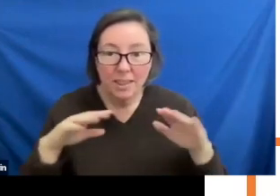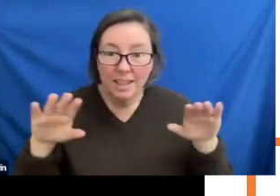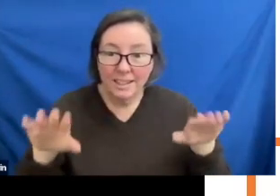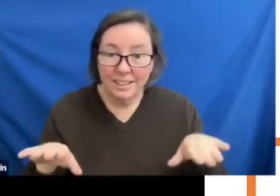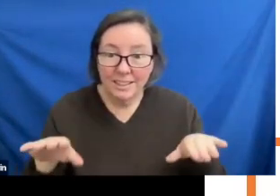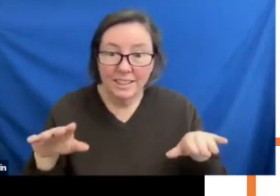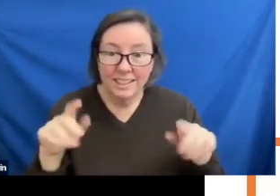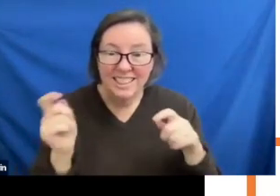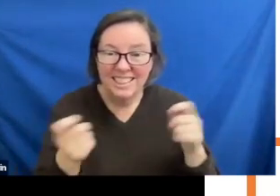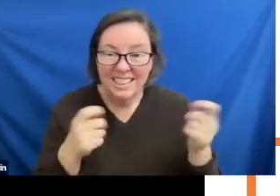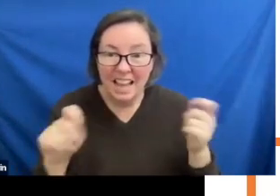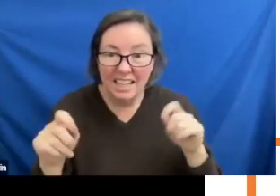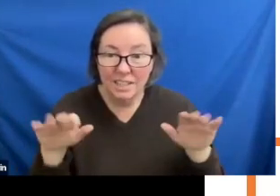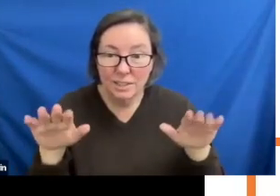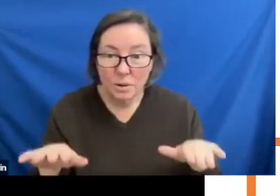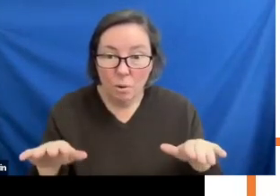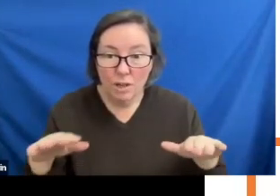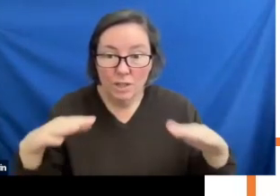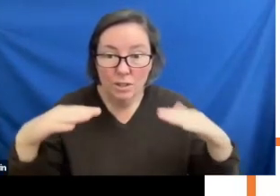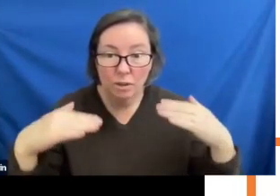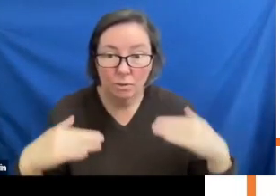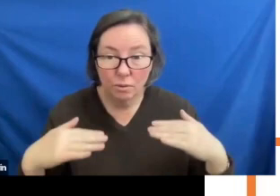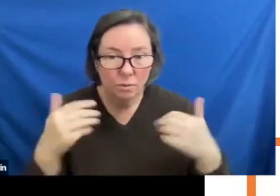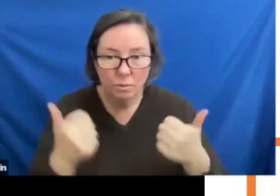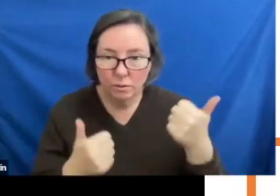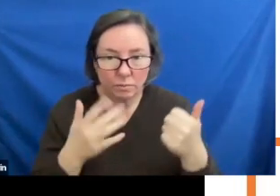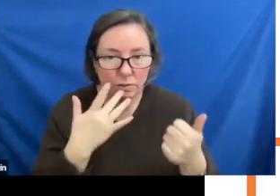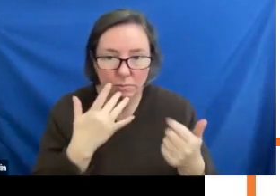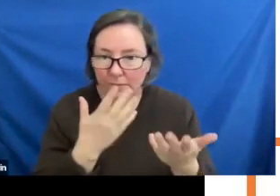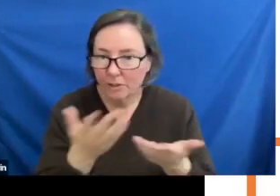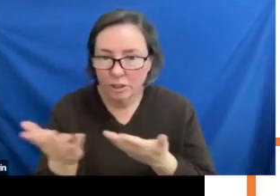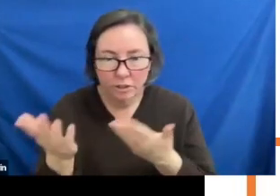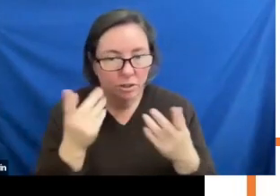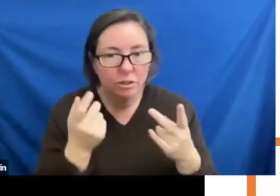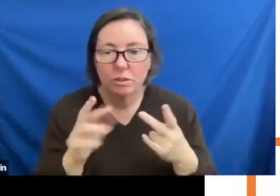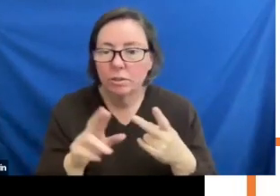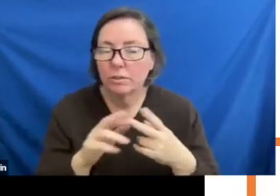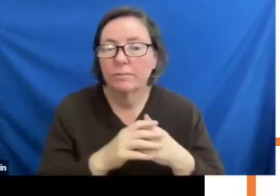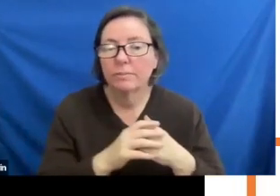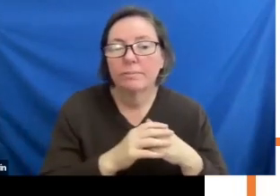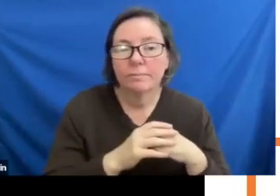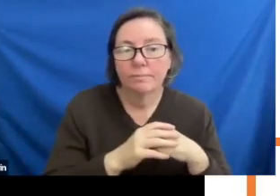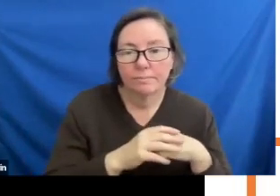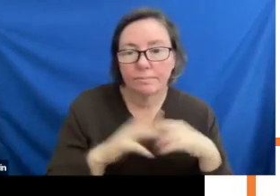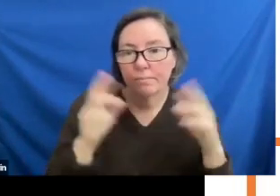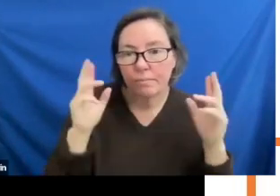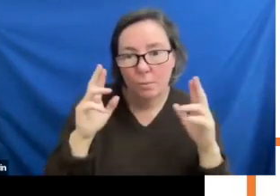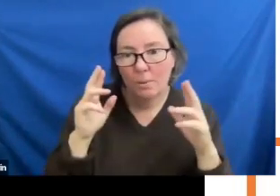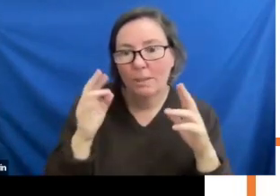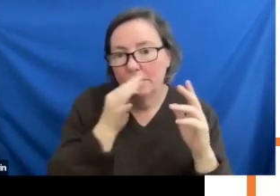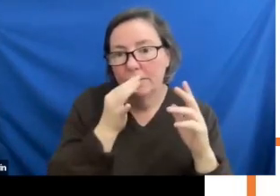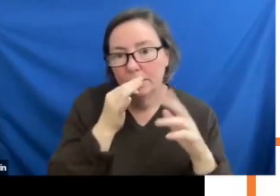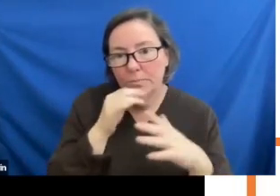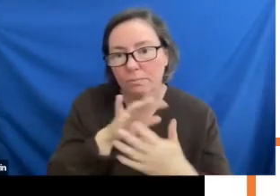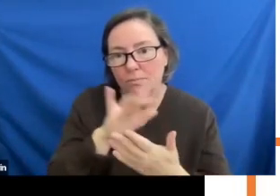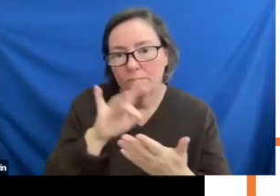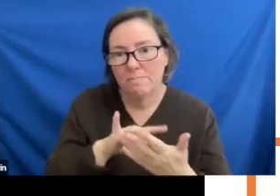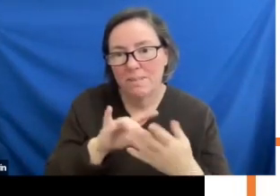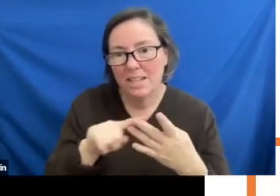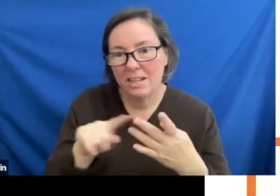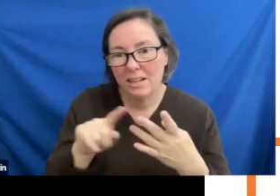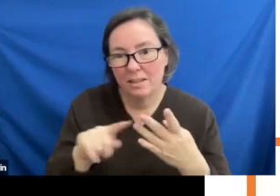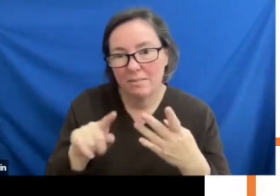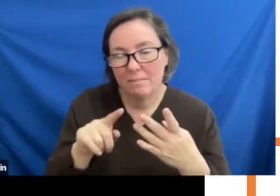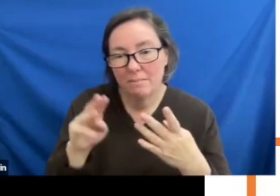users. We'd like to get that we'd like to get that input by the middle of May, and we're going to take